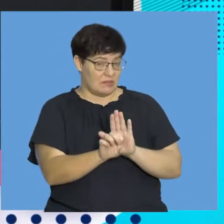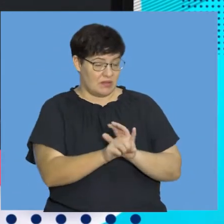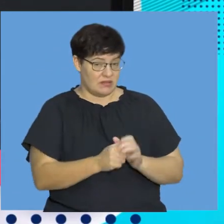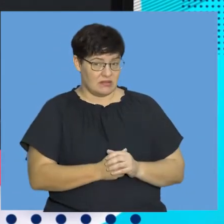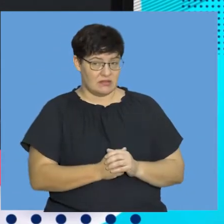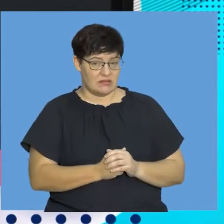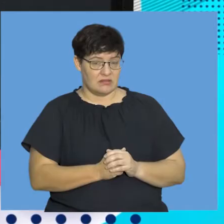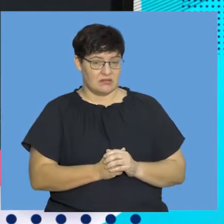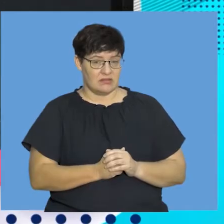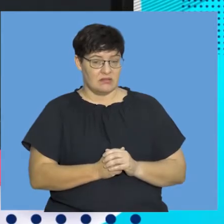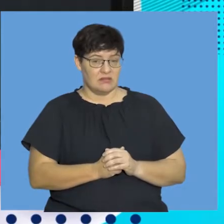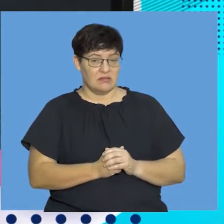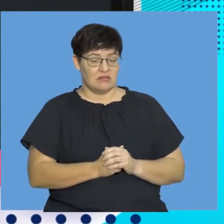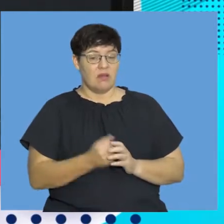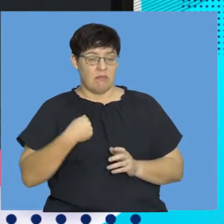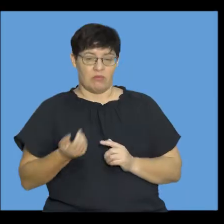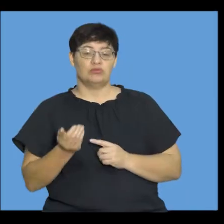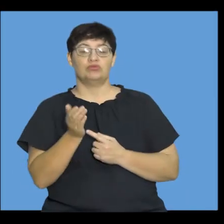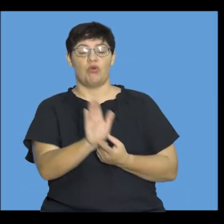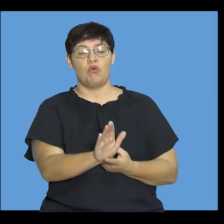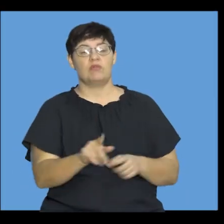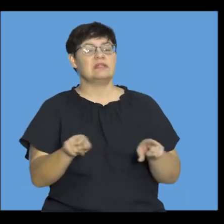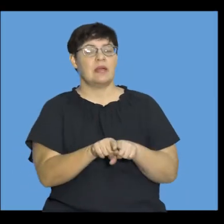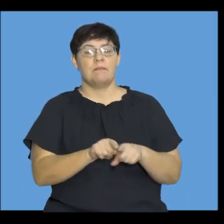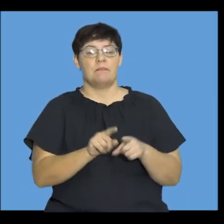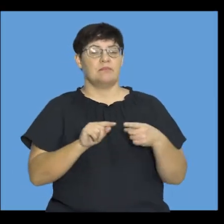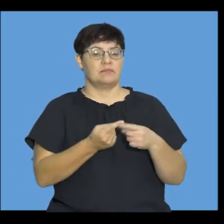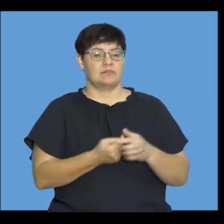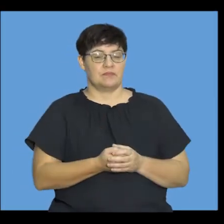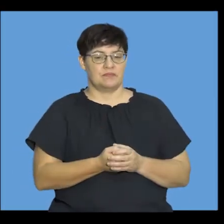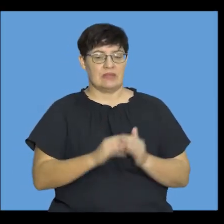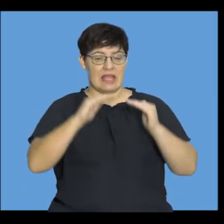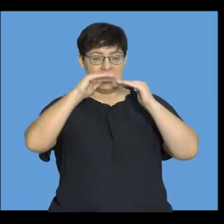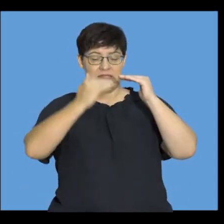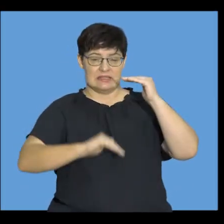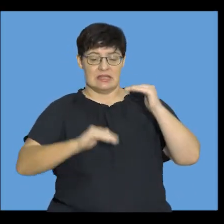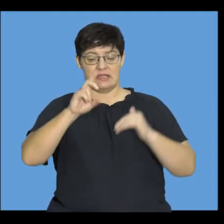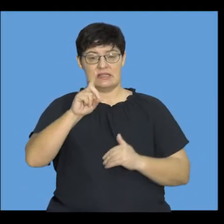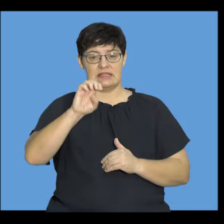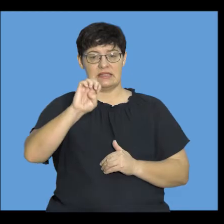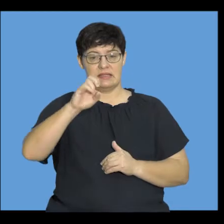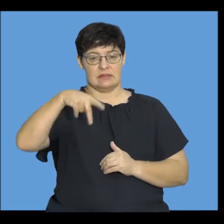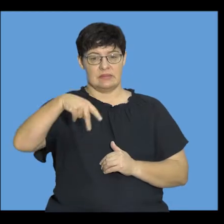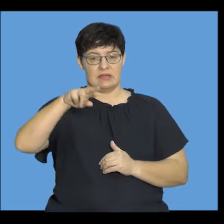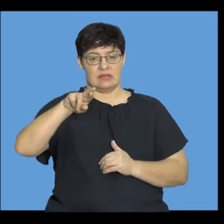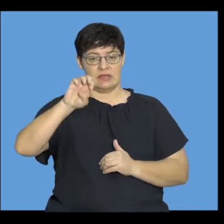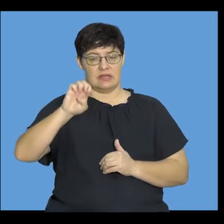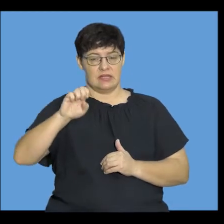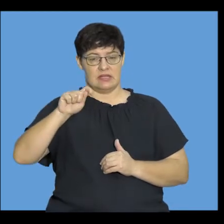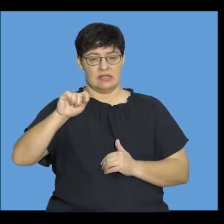example and show you an item like depreciation.